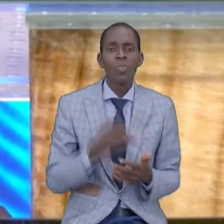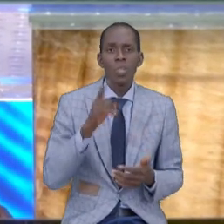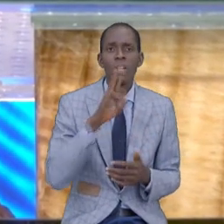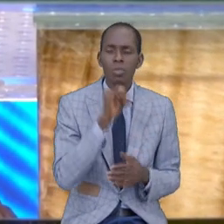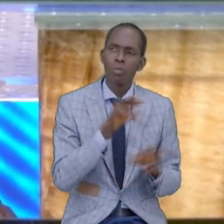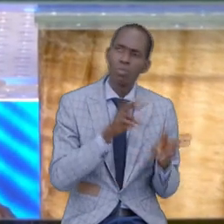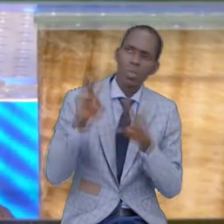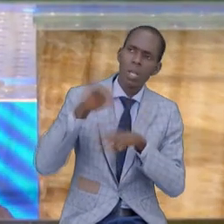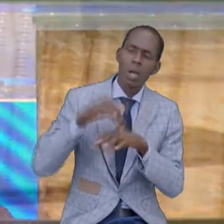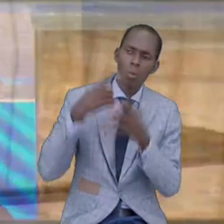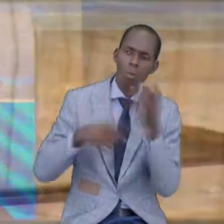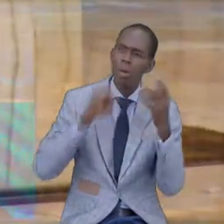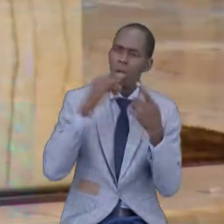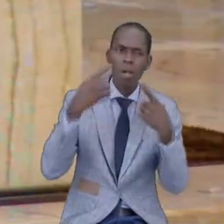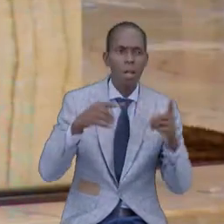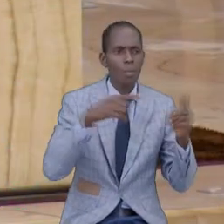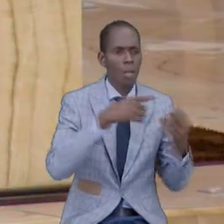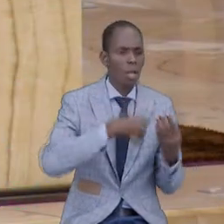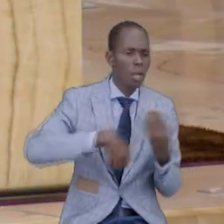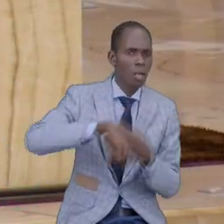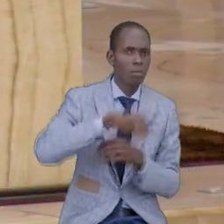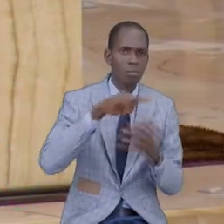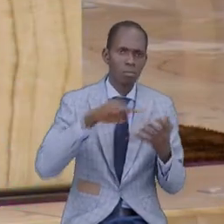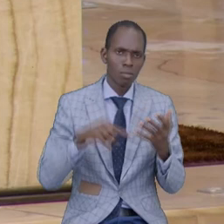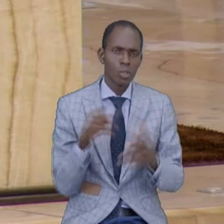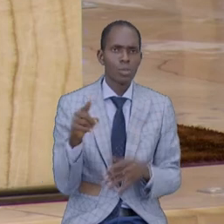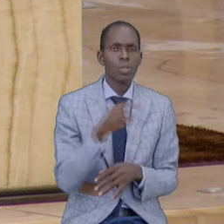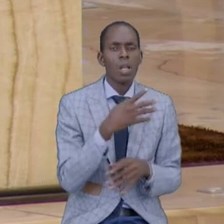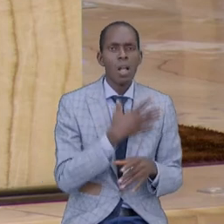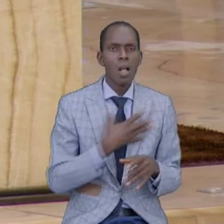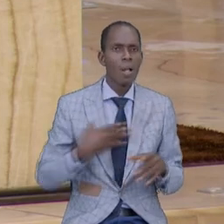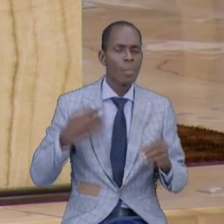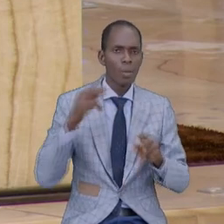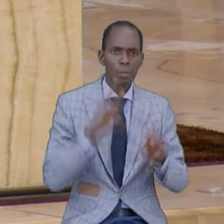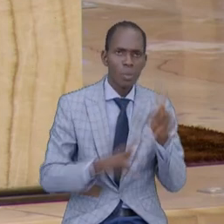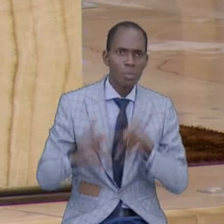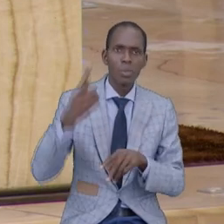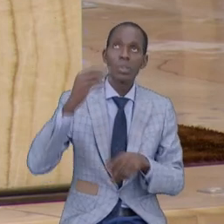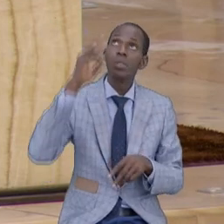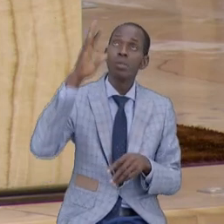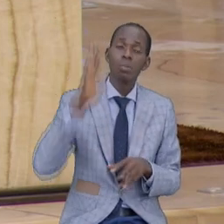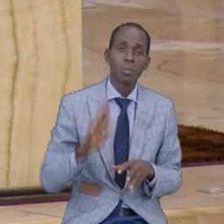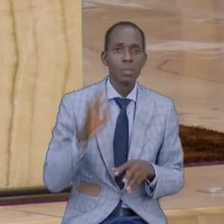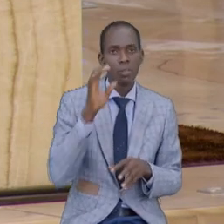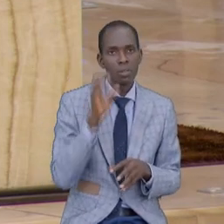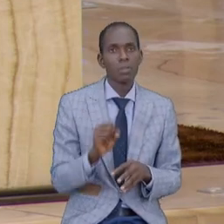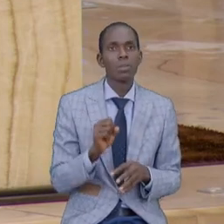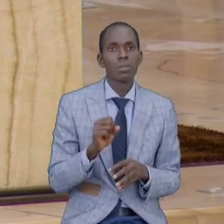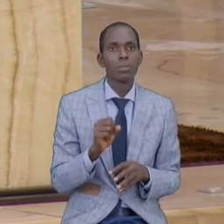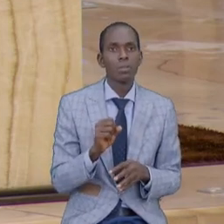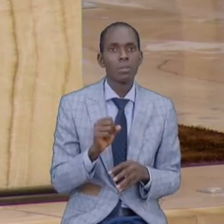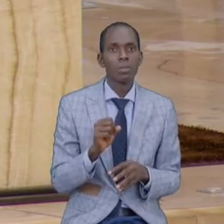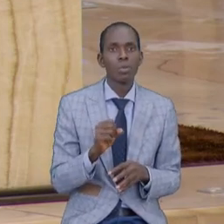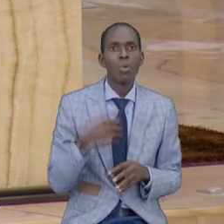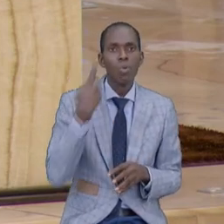happening around you, among you. And the people, the ministers, the preachers who